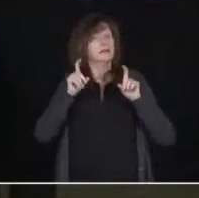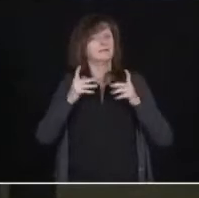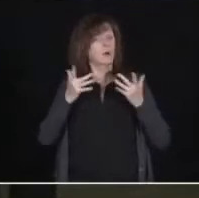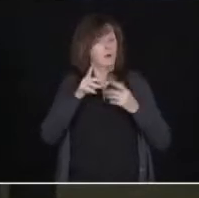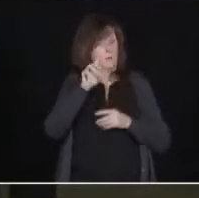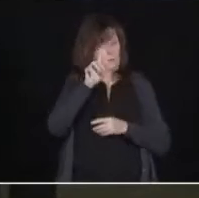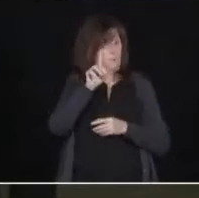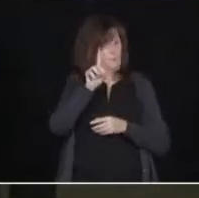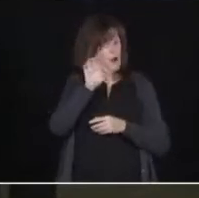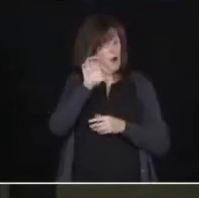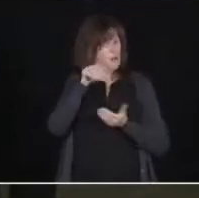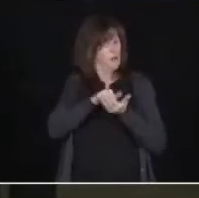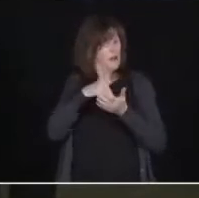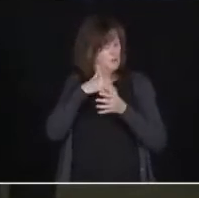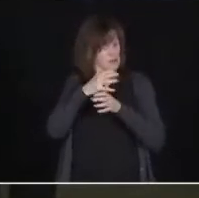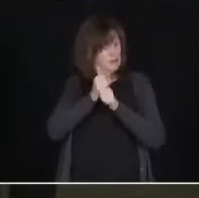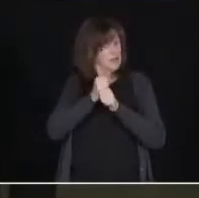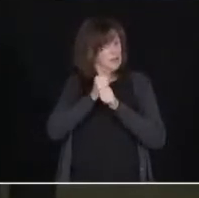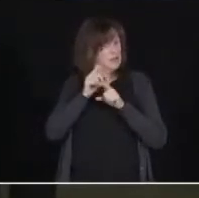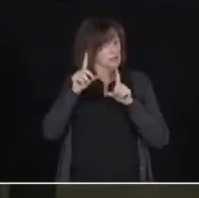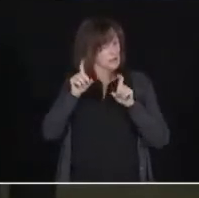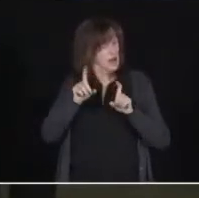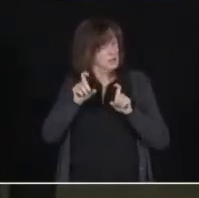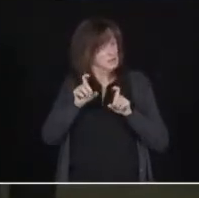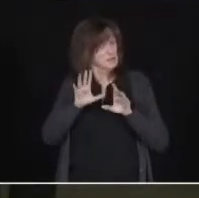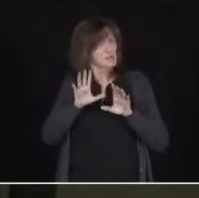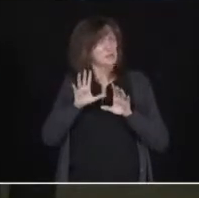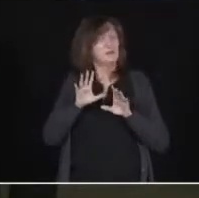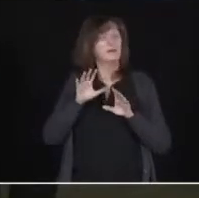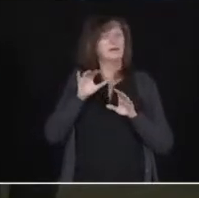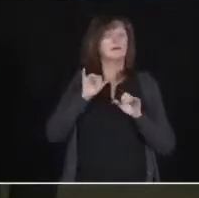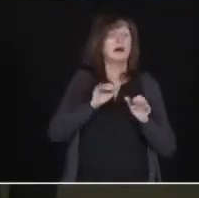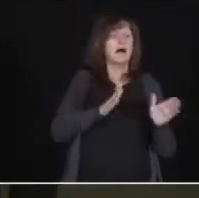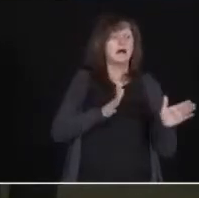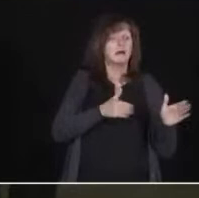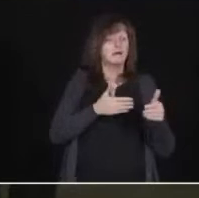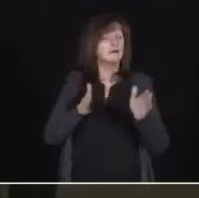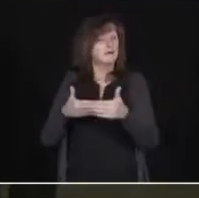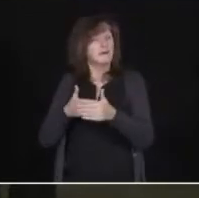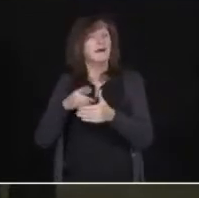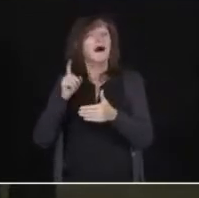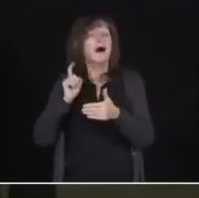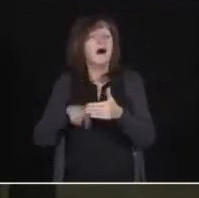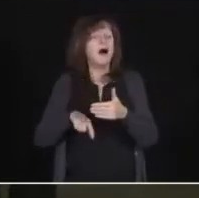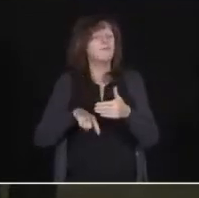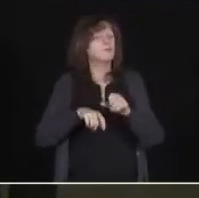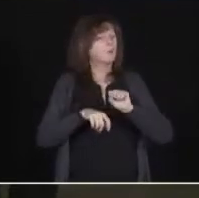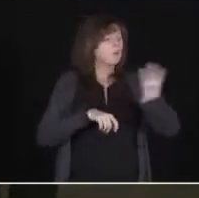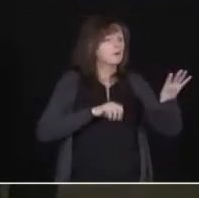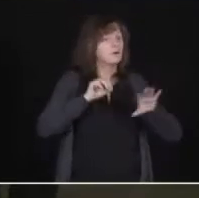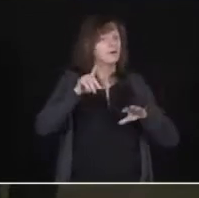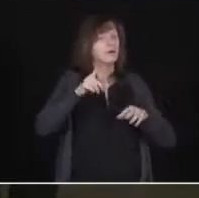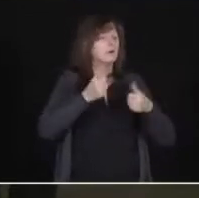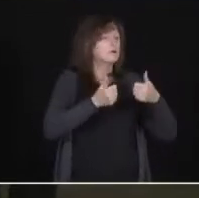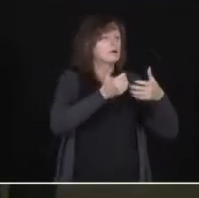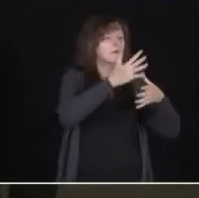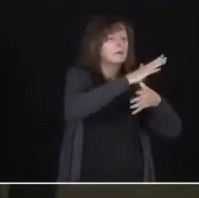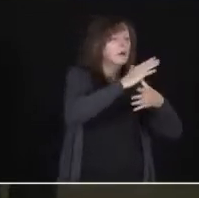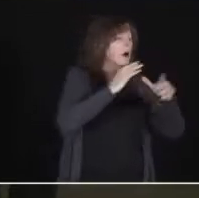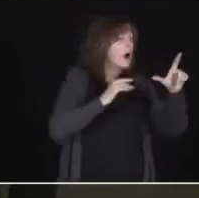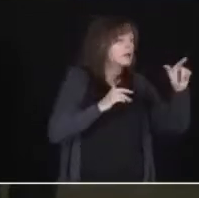great, but those kits, they're going to go to high priority areas, congregate living facilities, long-term